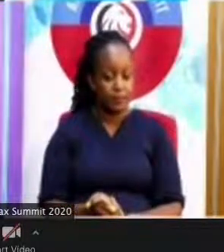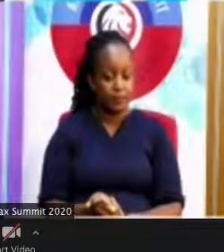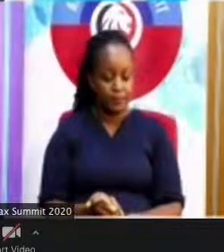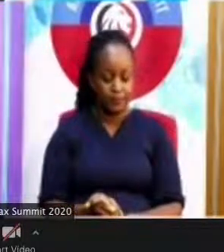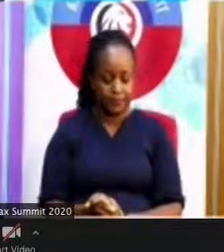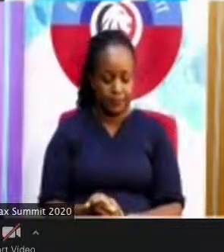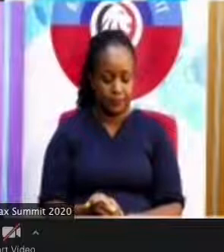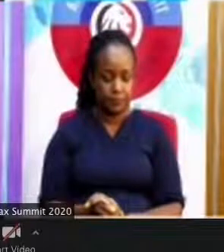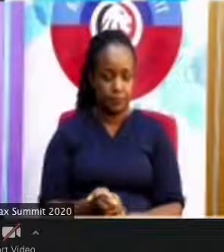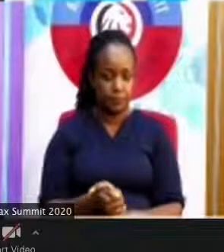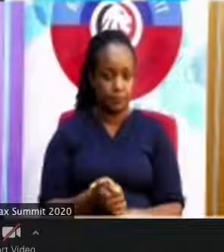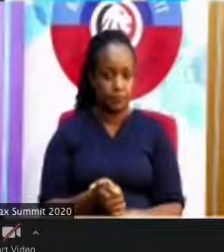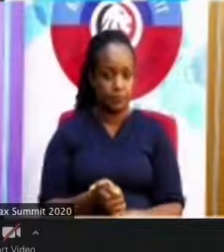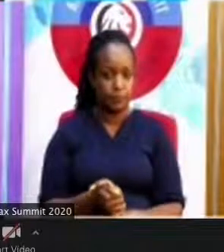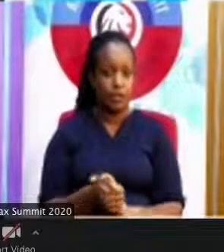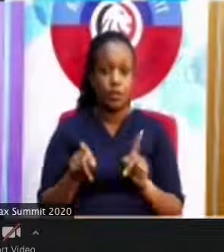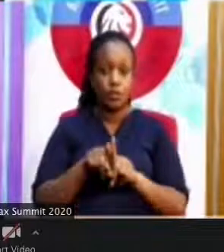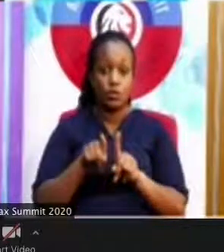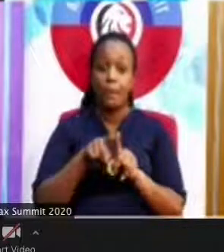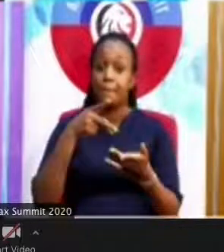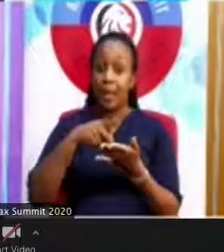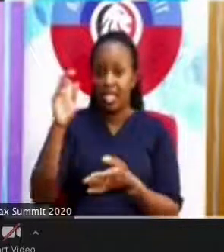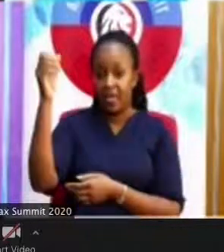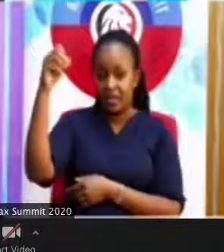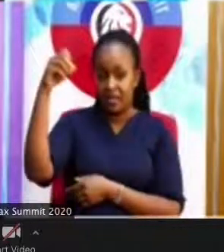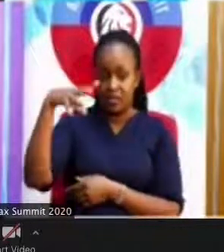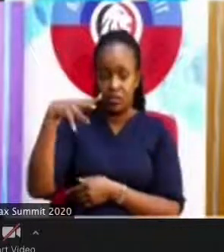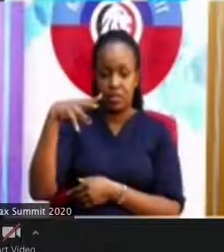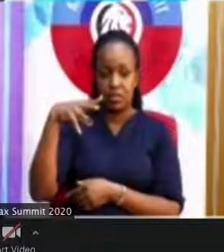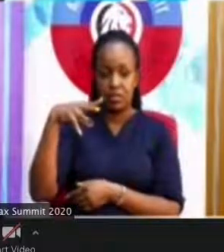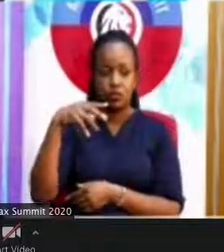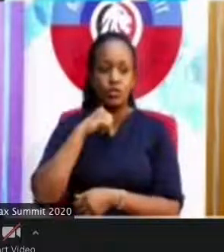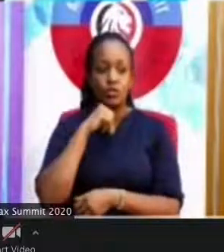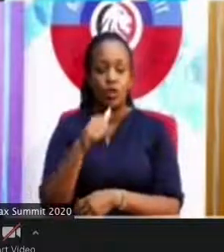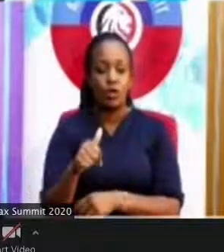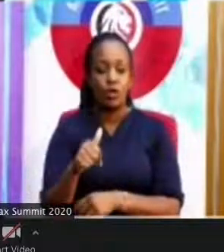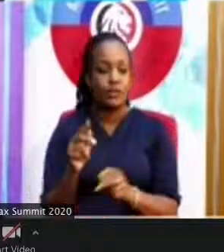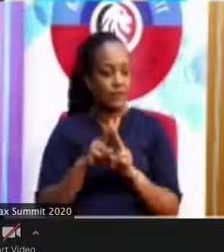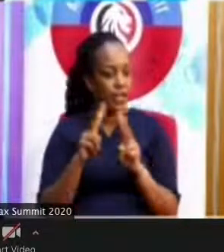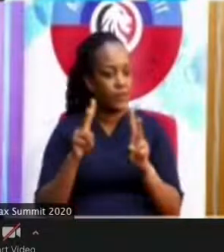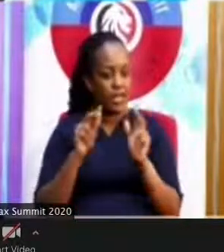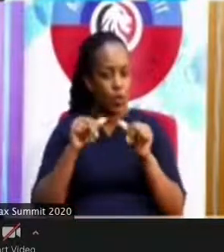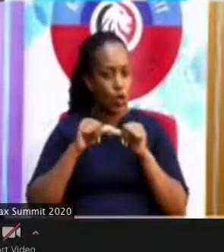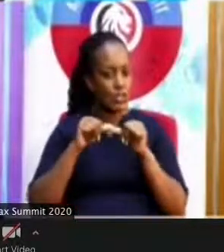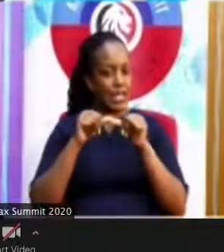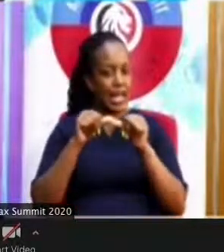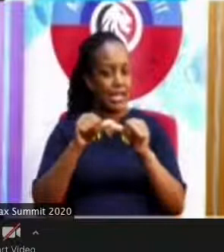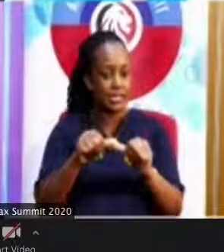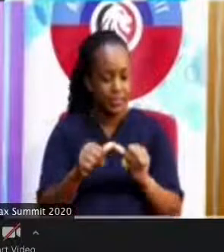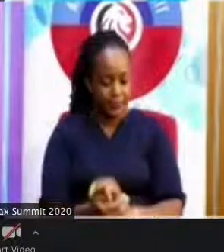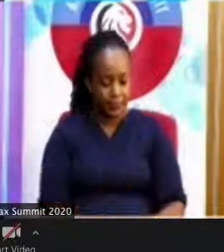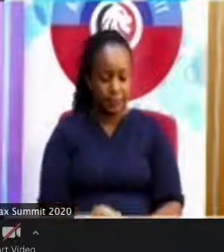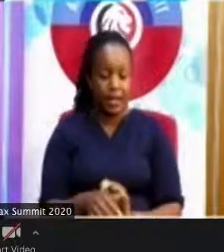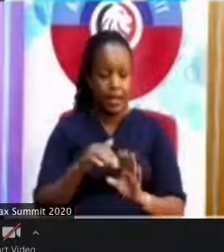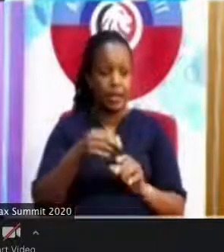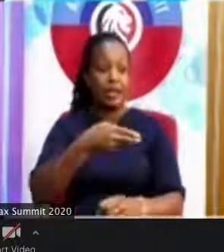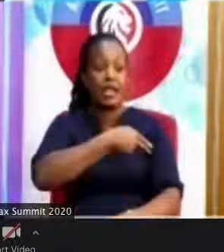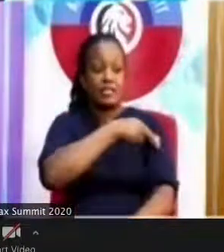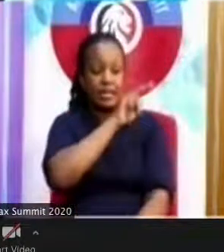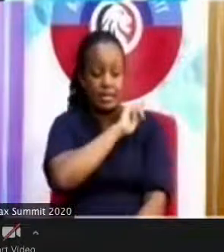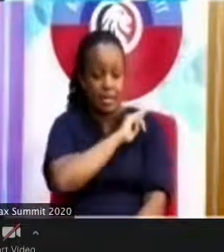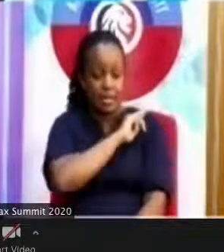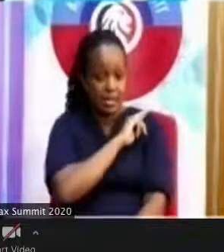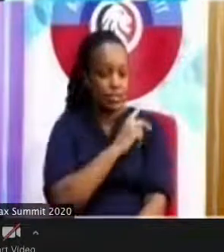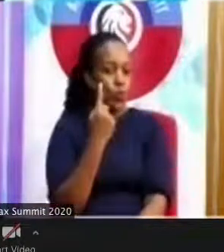public electricity is not very constant. In Nigeria, it's one of our major headaches.